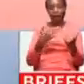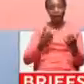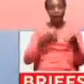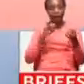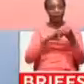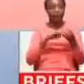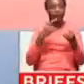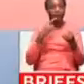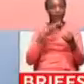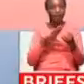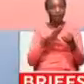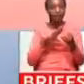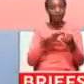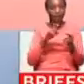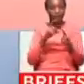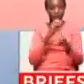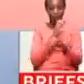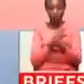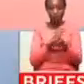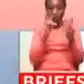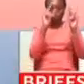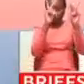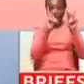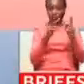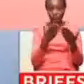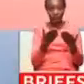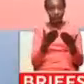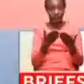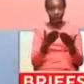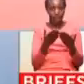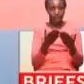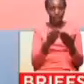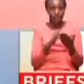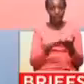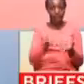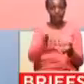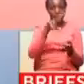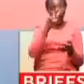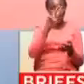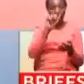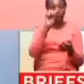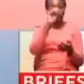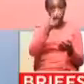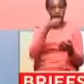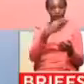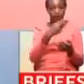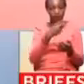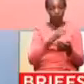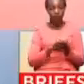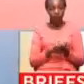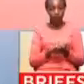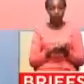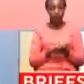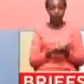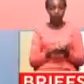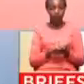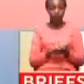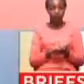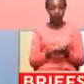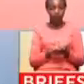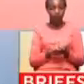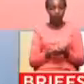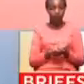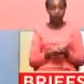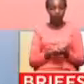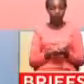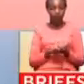of Vosh Church in Kisumu. Vosh stands for Voice of Salvation and Healing. And so